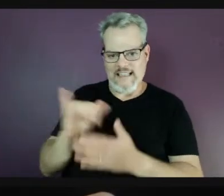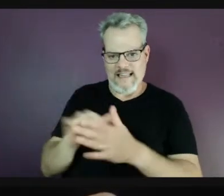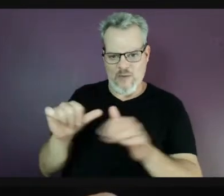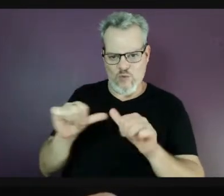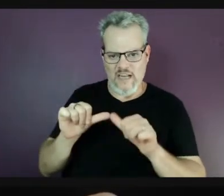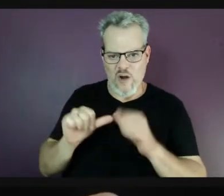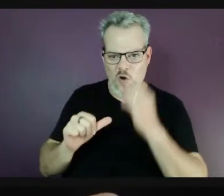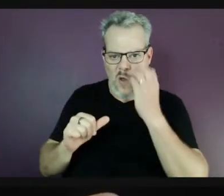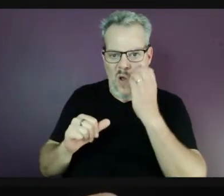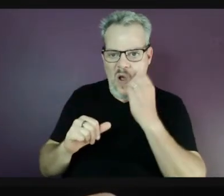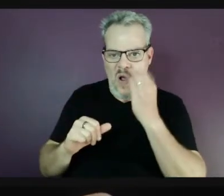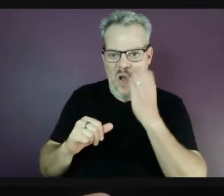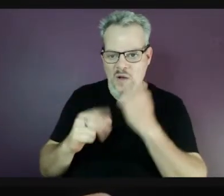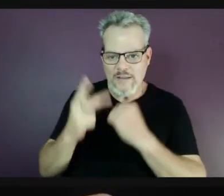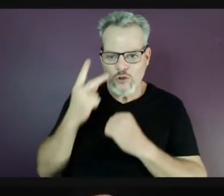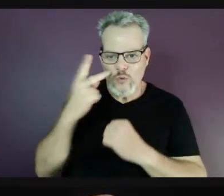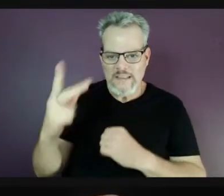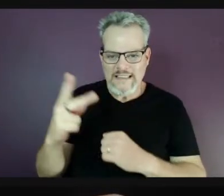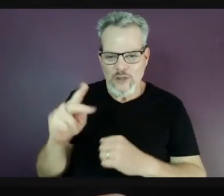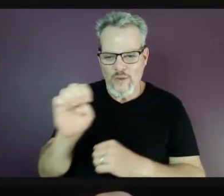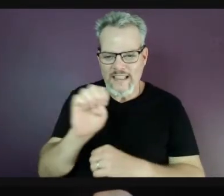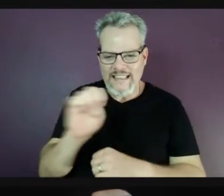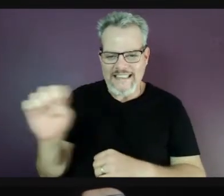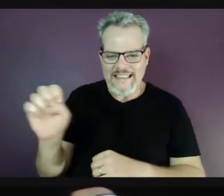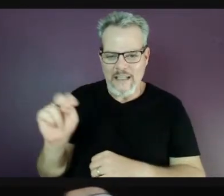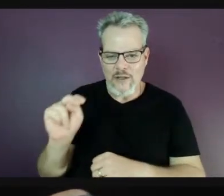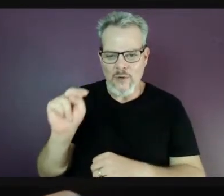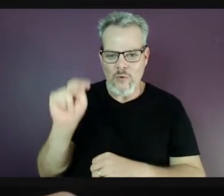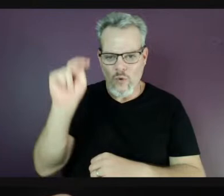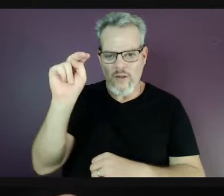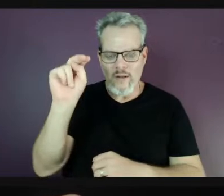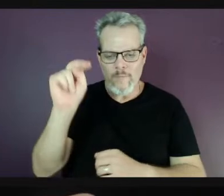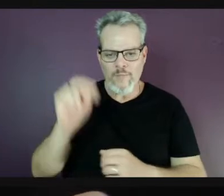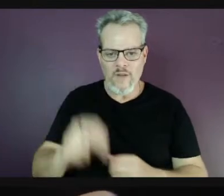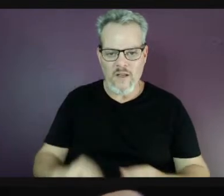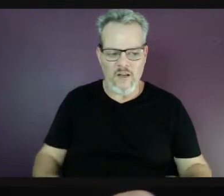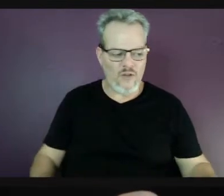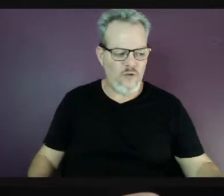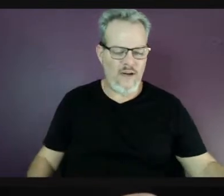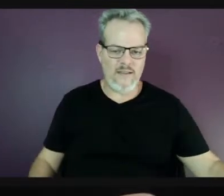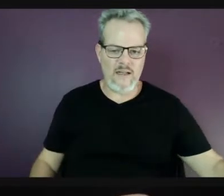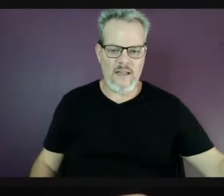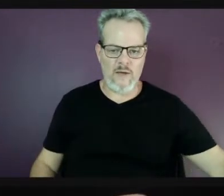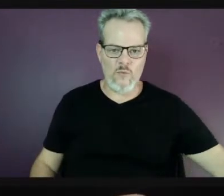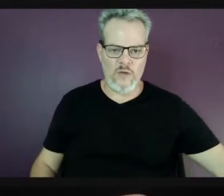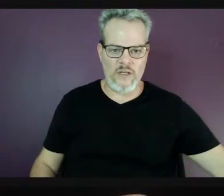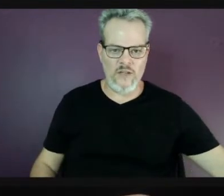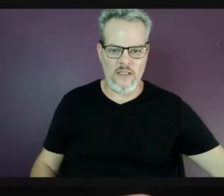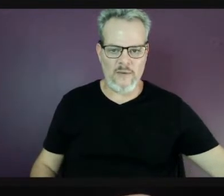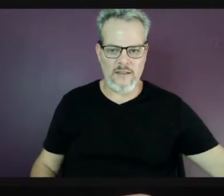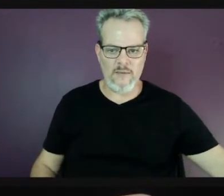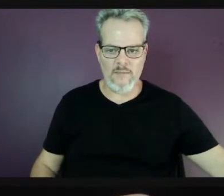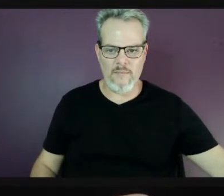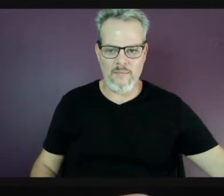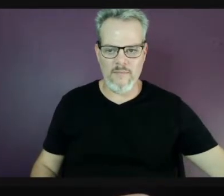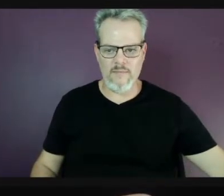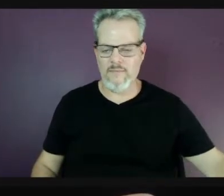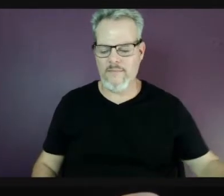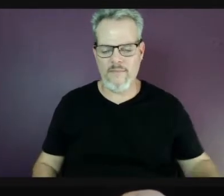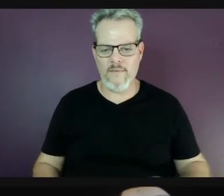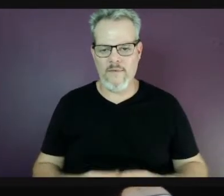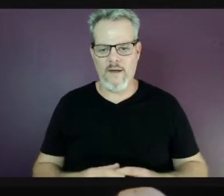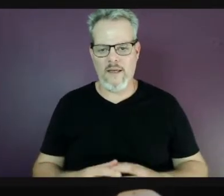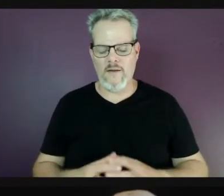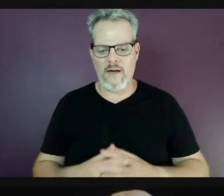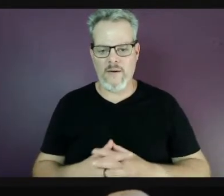there's a little bit of that you see on the east and north components of these plots. But all the up plots you're seeing are actually showing that pattern of they were